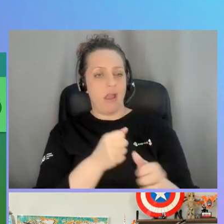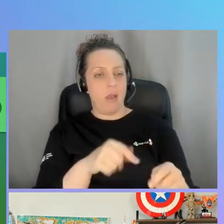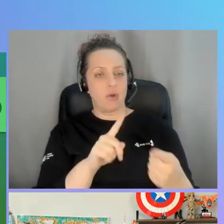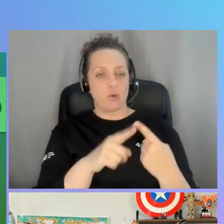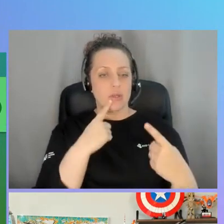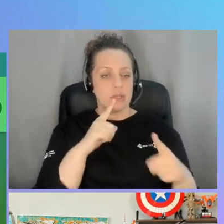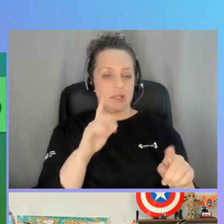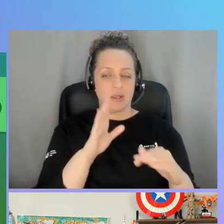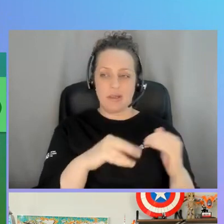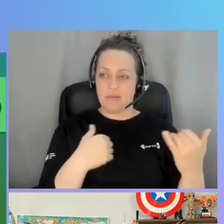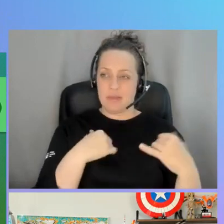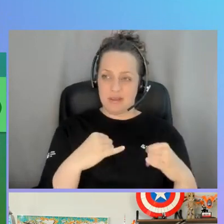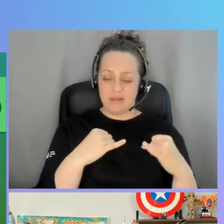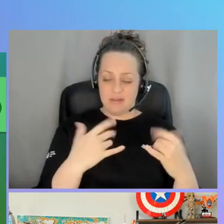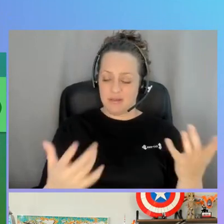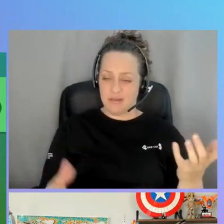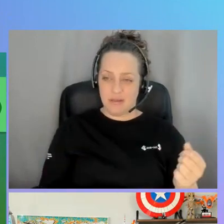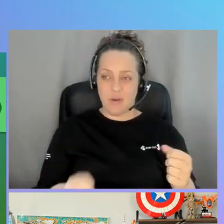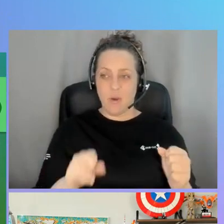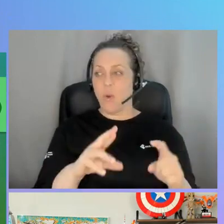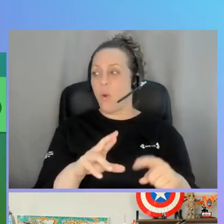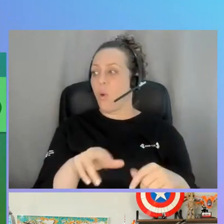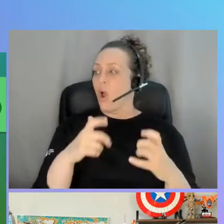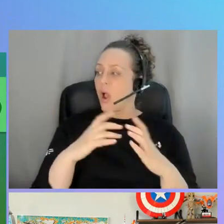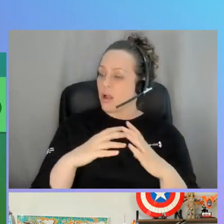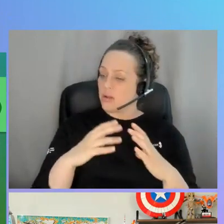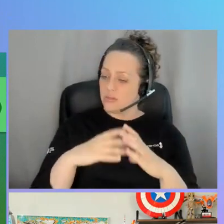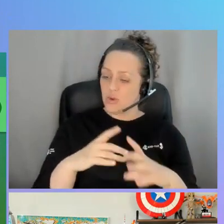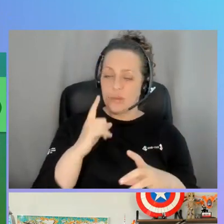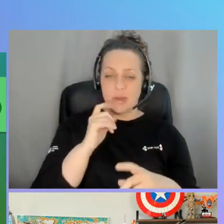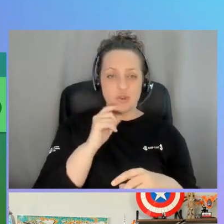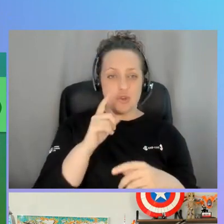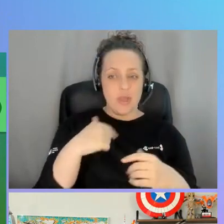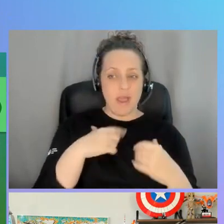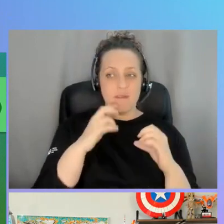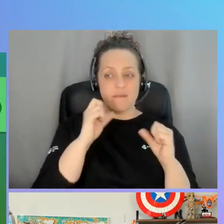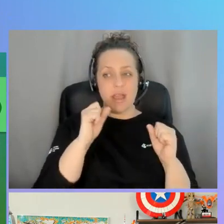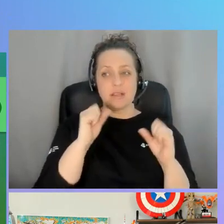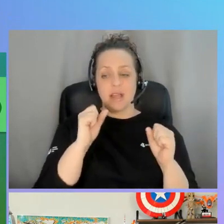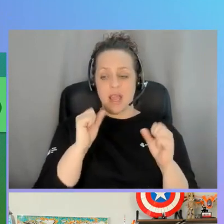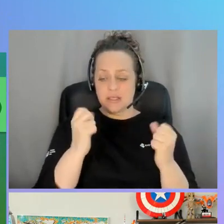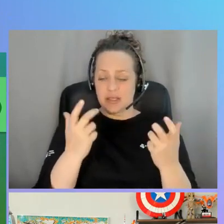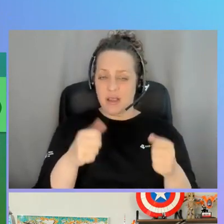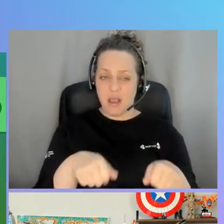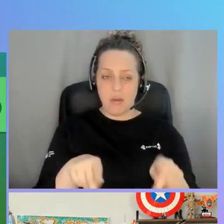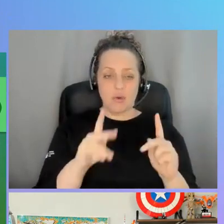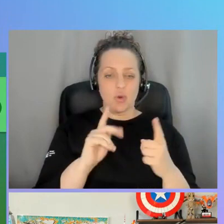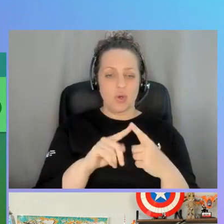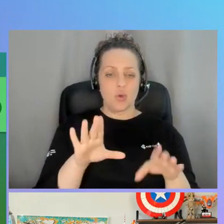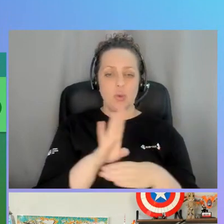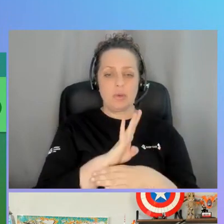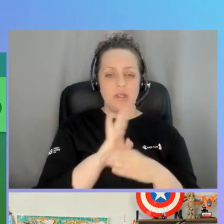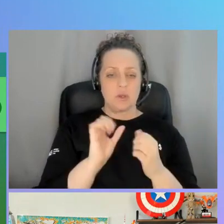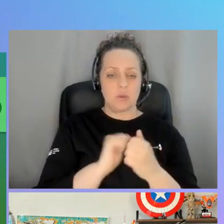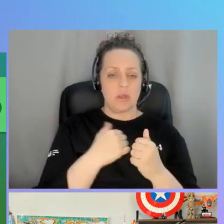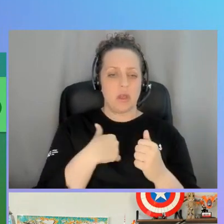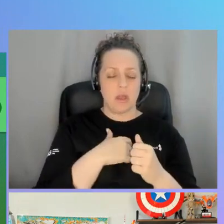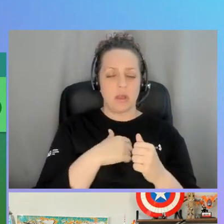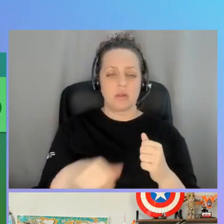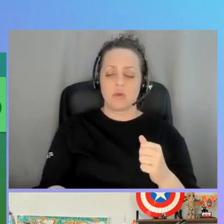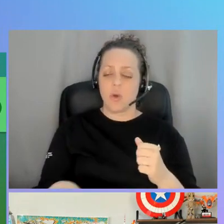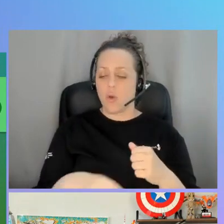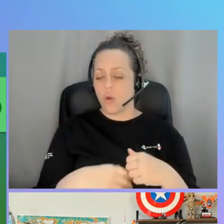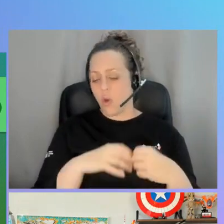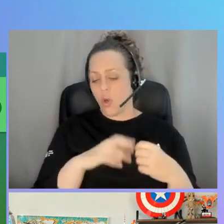succeed as someone else, or our customers, right? Making sure they have a fantastic opportunity to do business with us. And